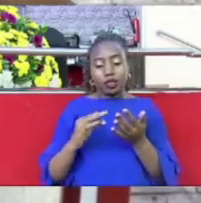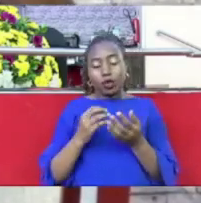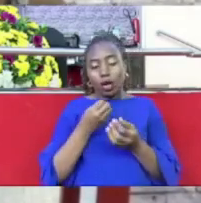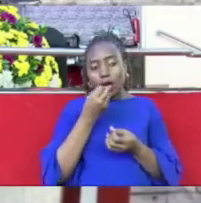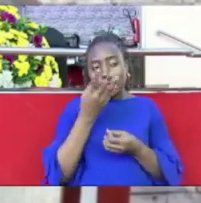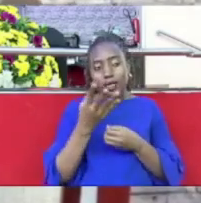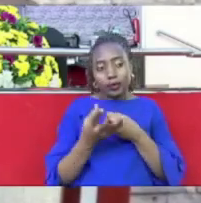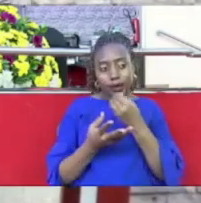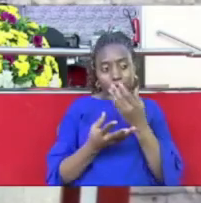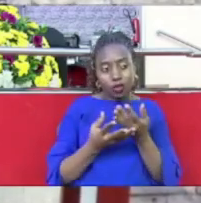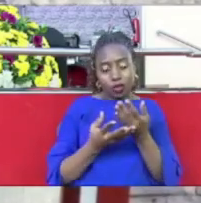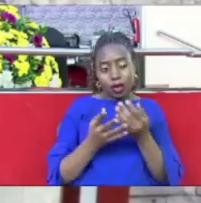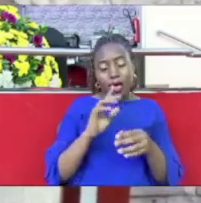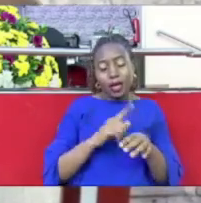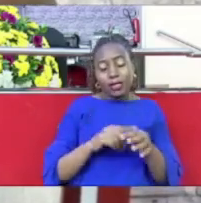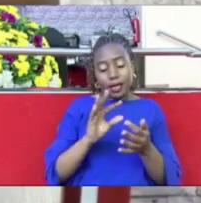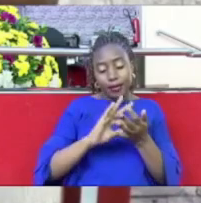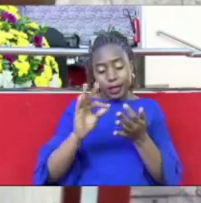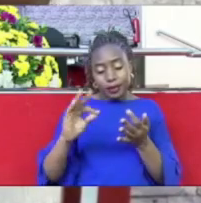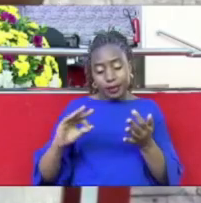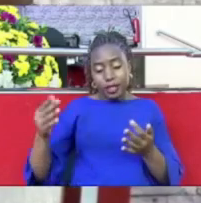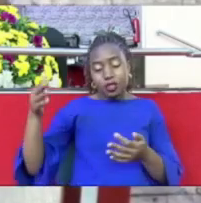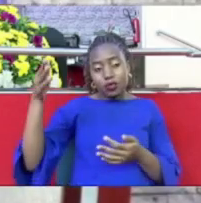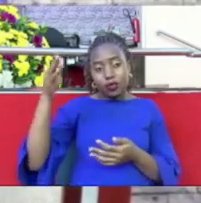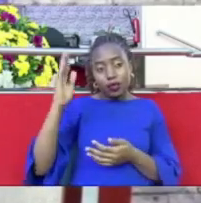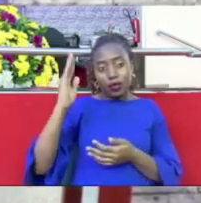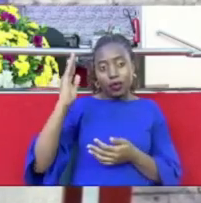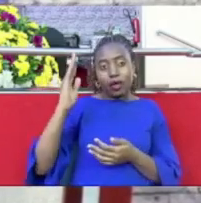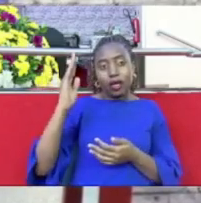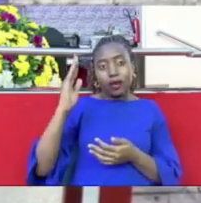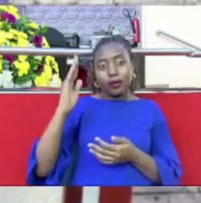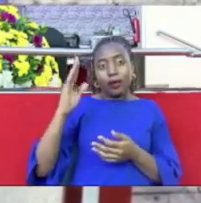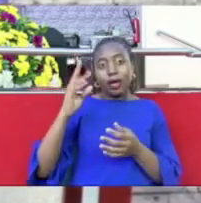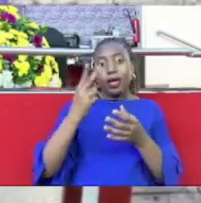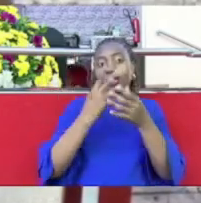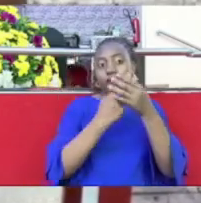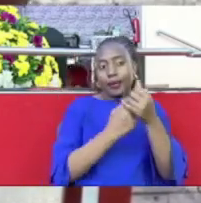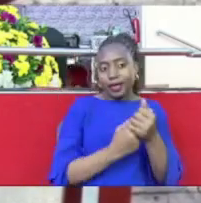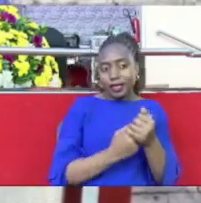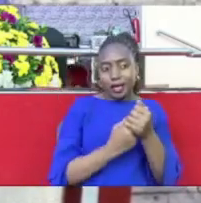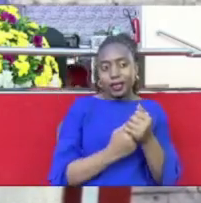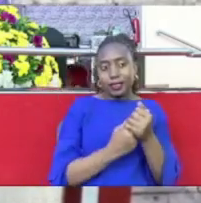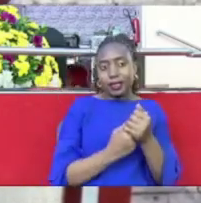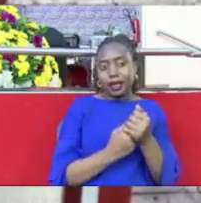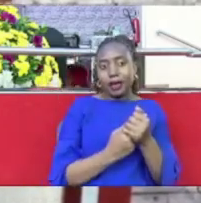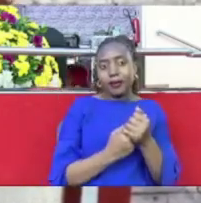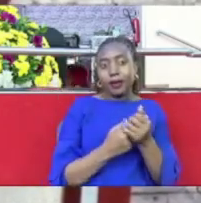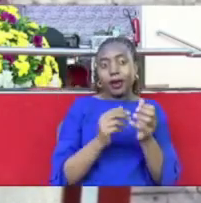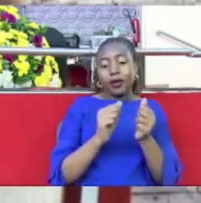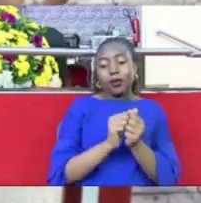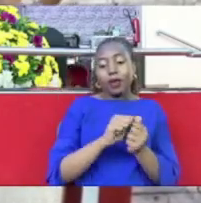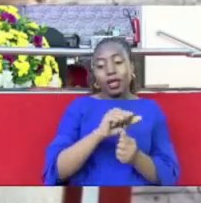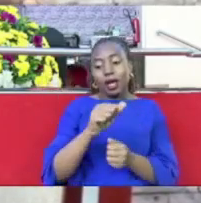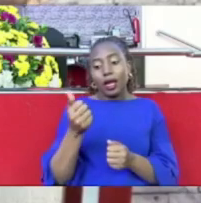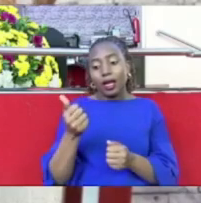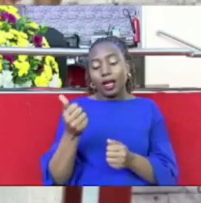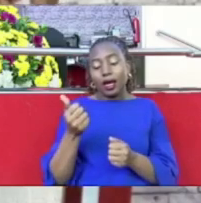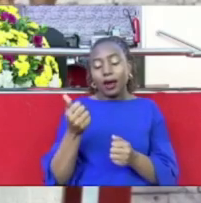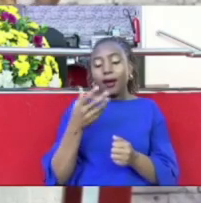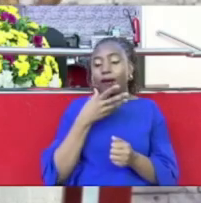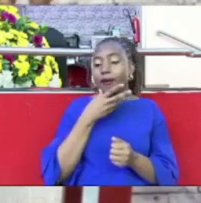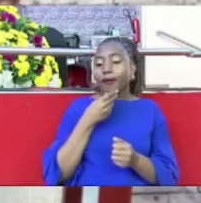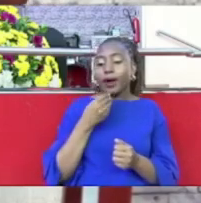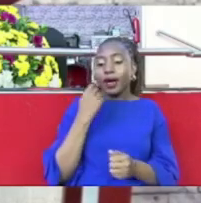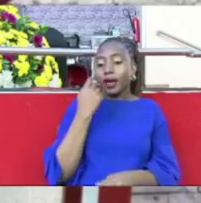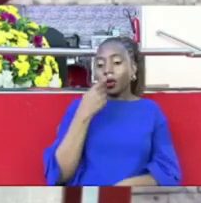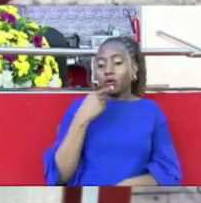the Spirit of God wakati roho wake Mwenyezi Mungu partners anaungana with another man who has been walking in the Spirit